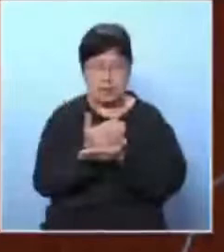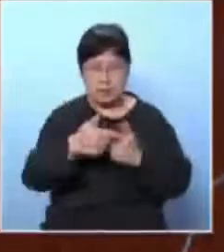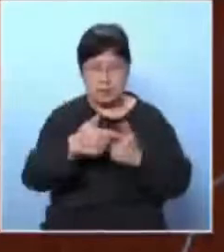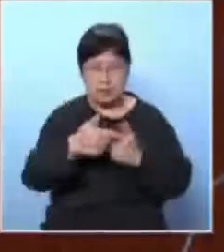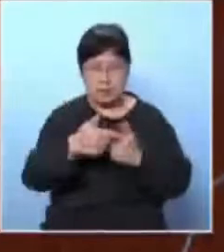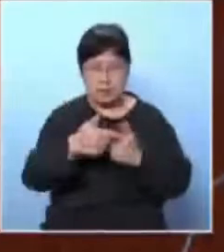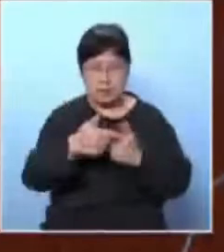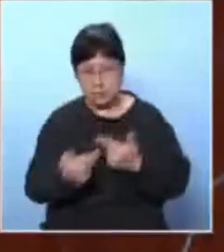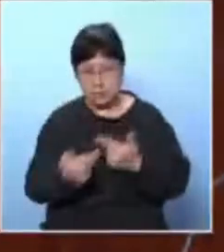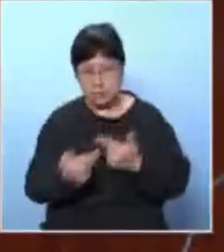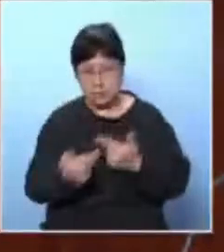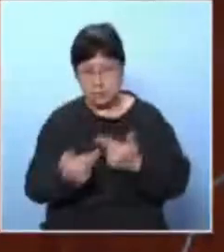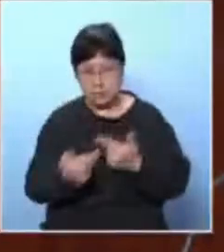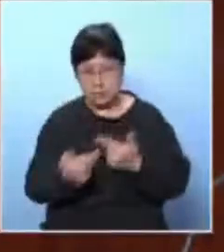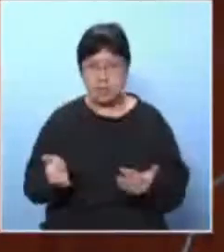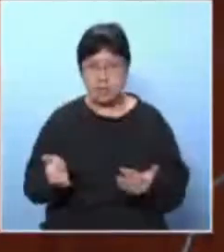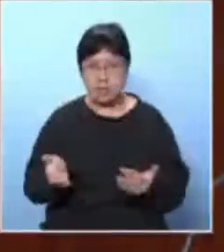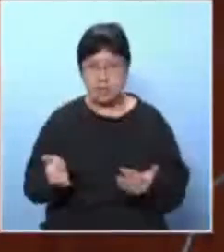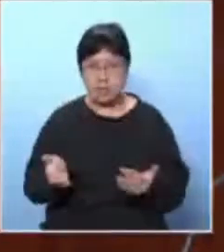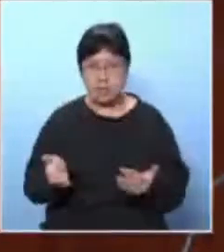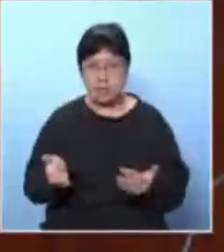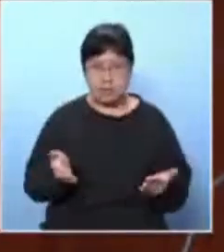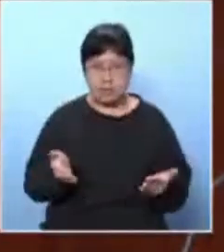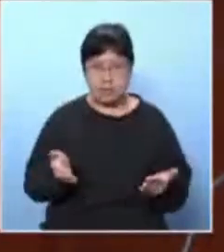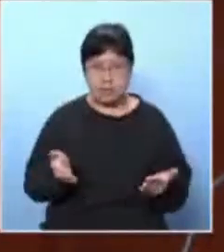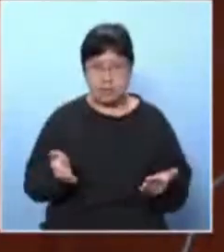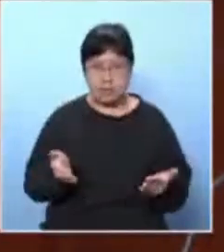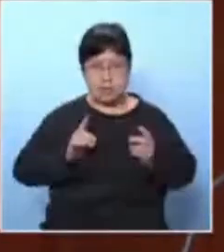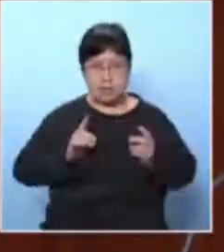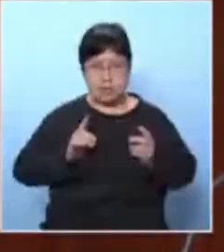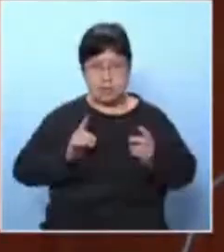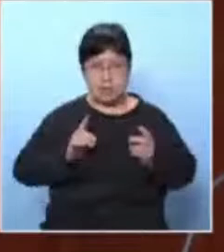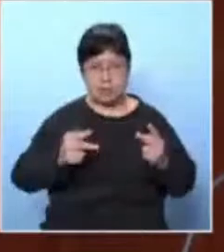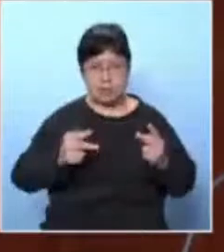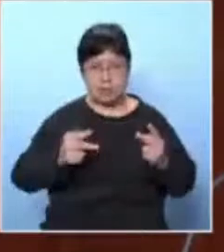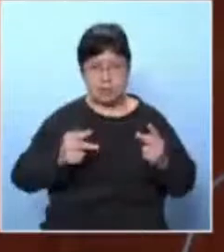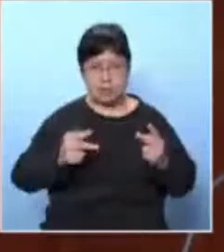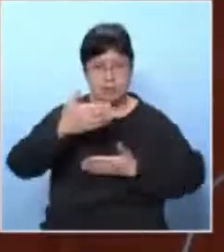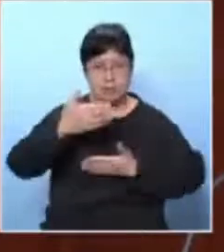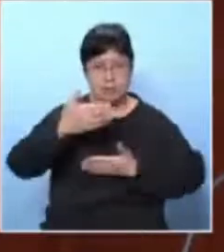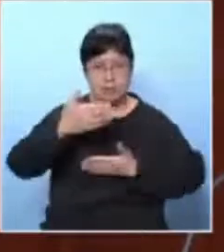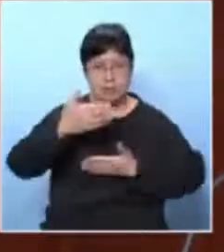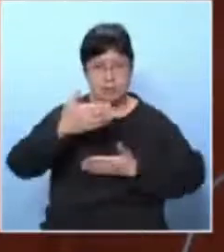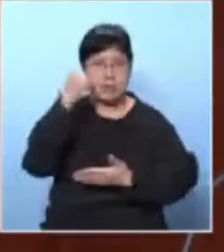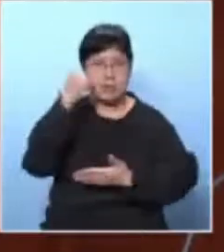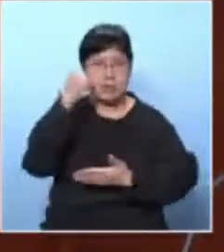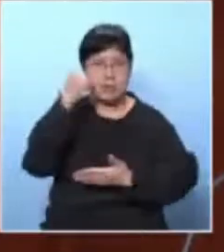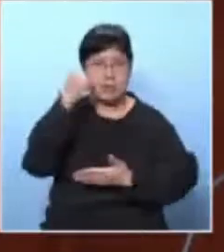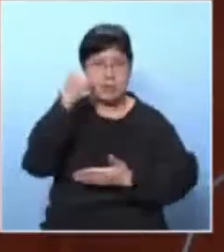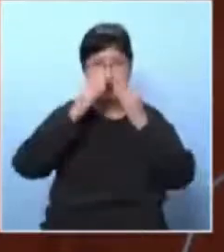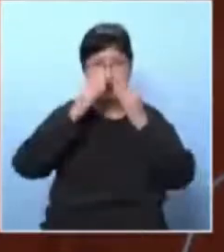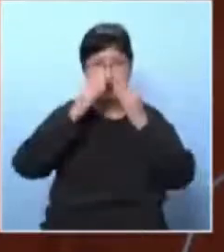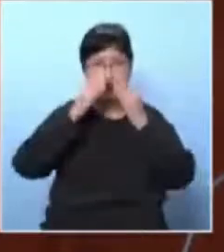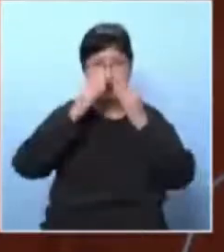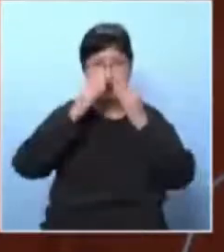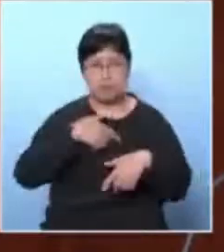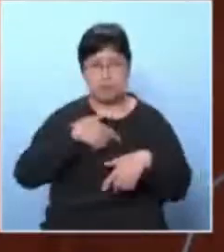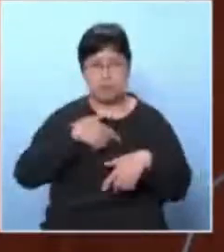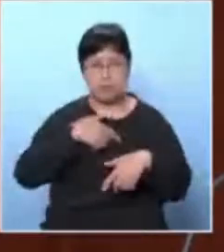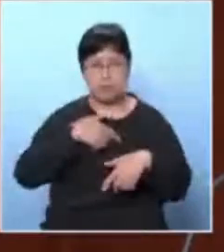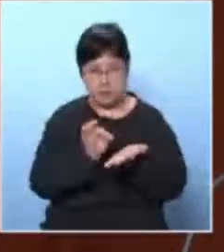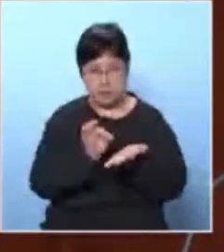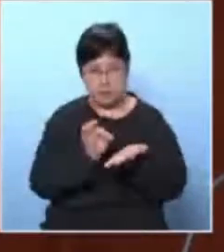elderly, enhancing the incentive scheme to encourage provision of residential care home for the elderly premises in new private